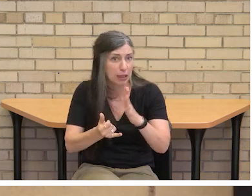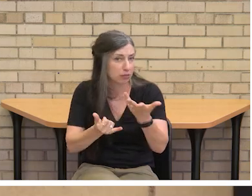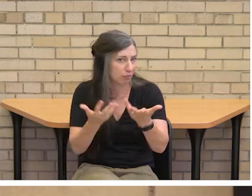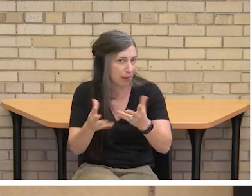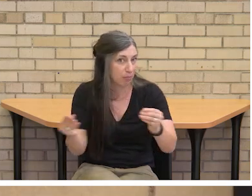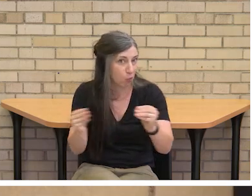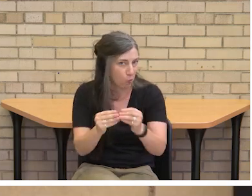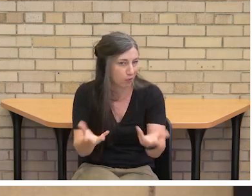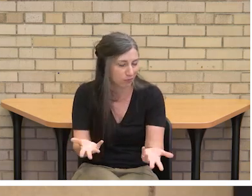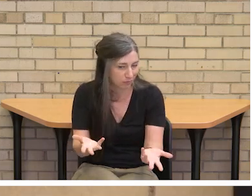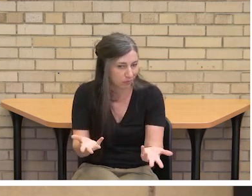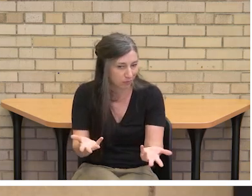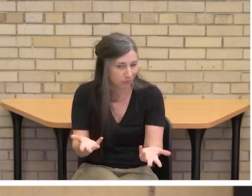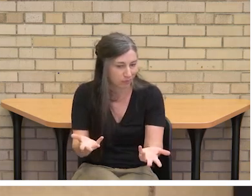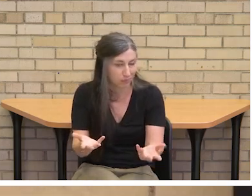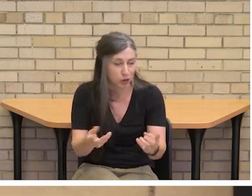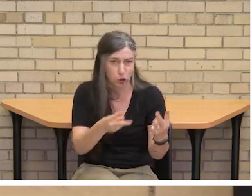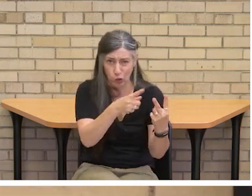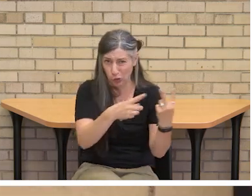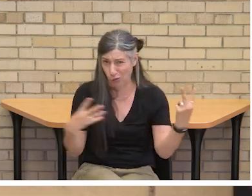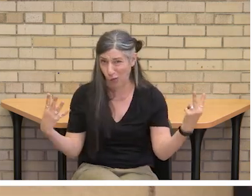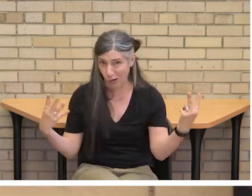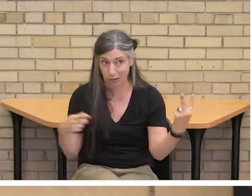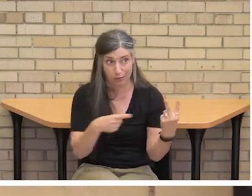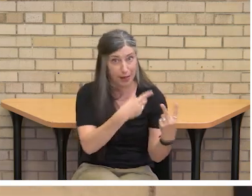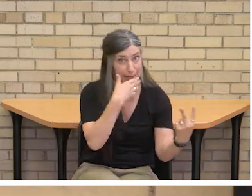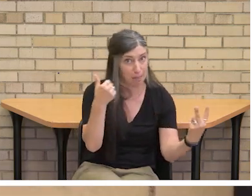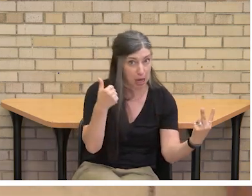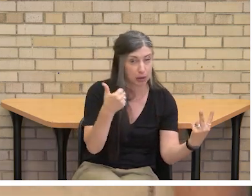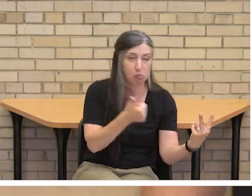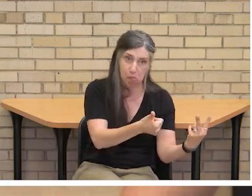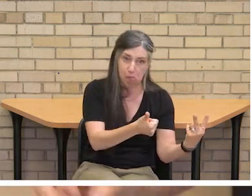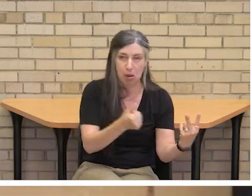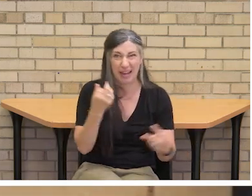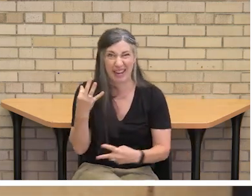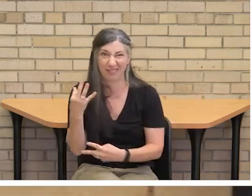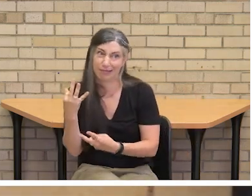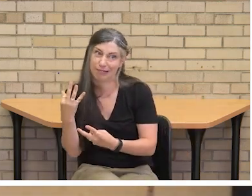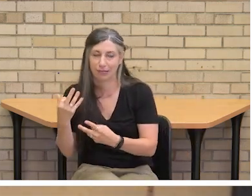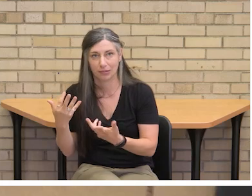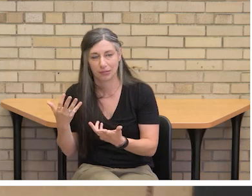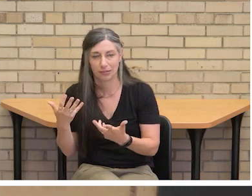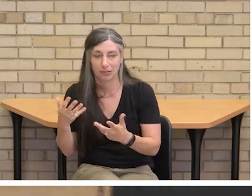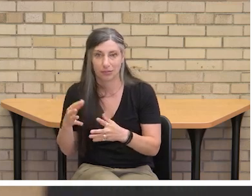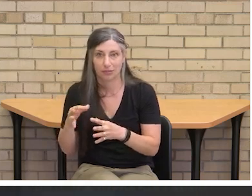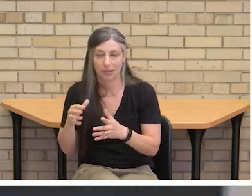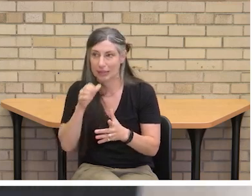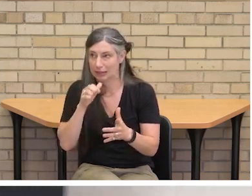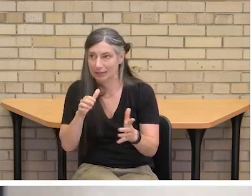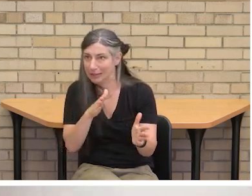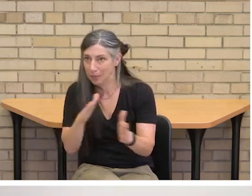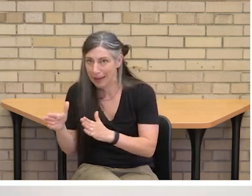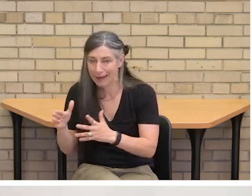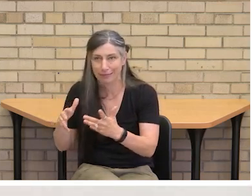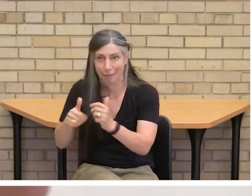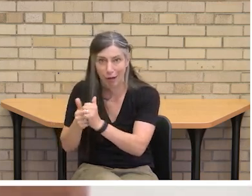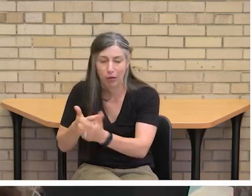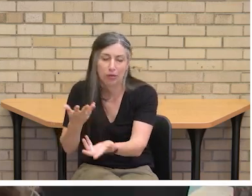at worst case, 4 if you're staging. So. Do we have a question on